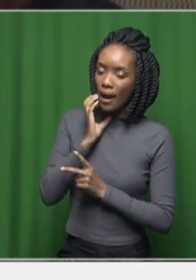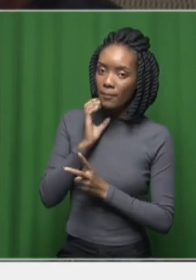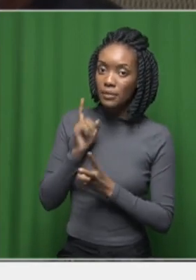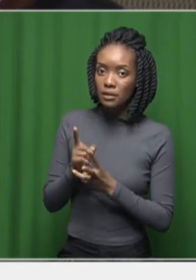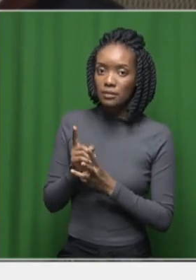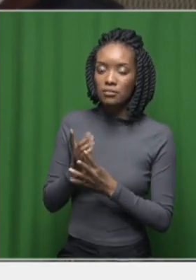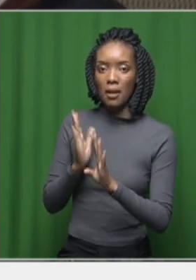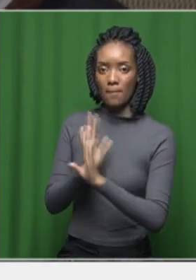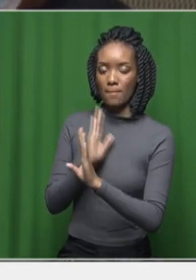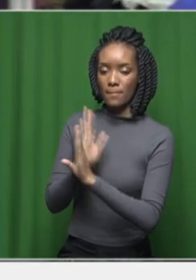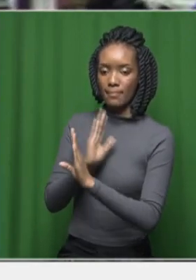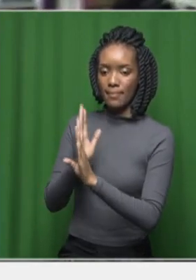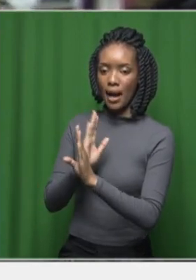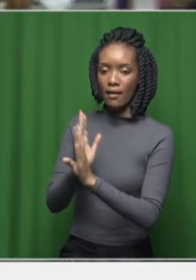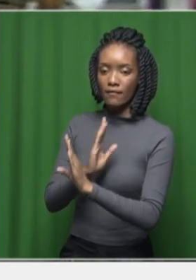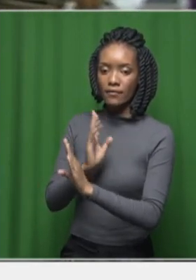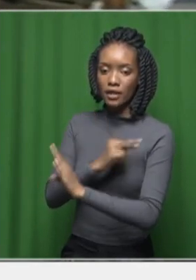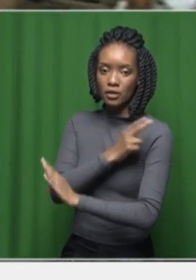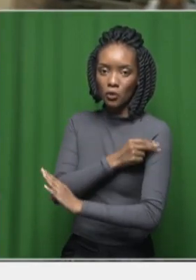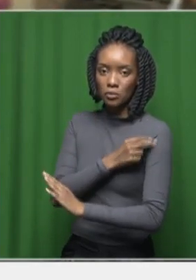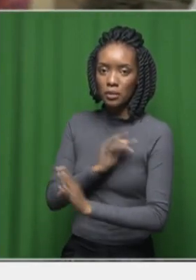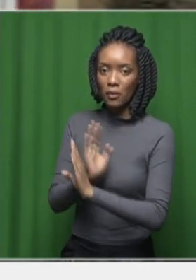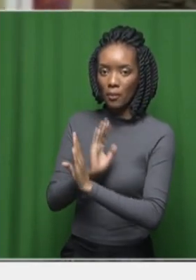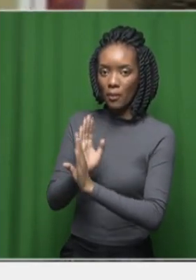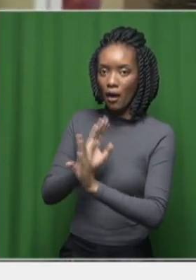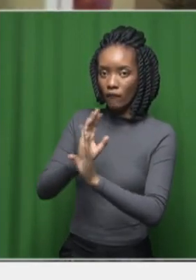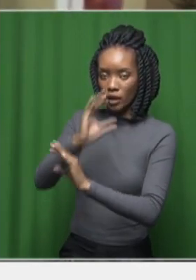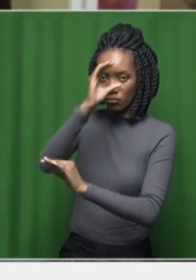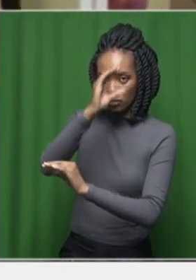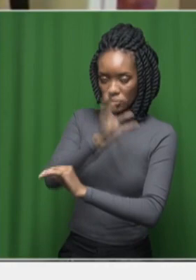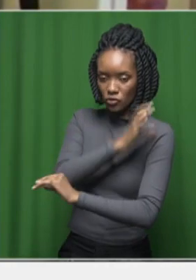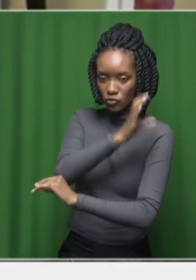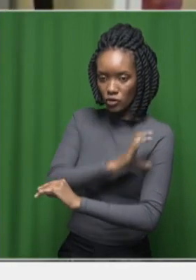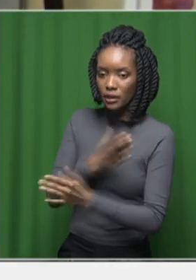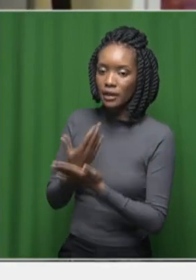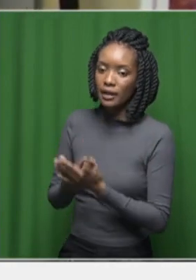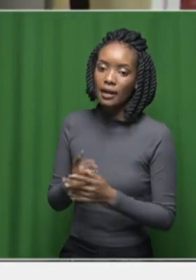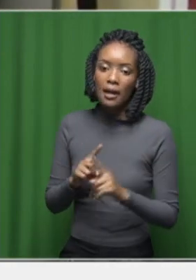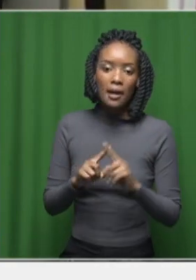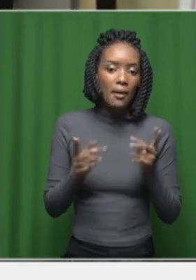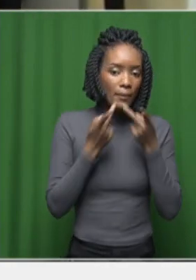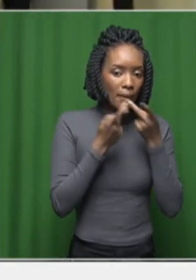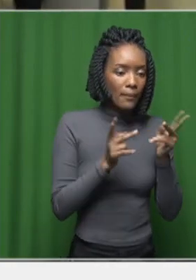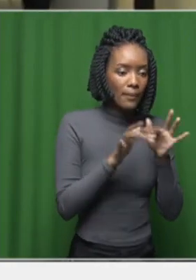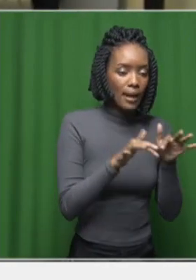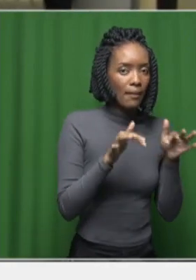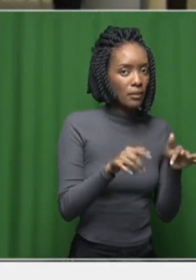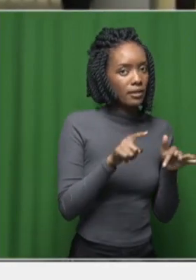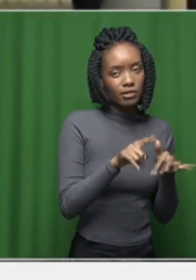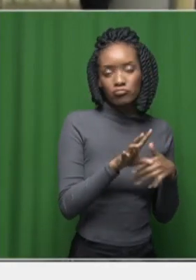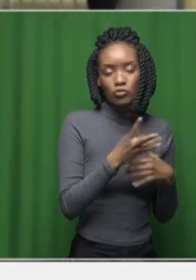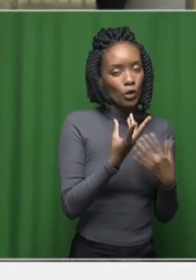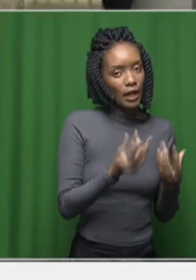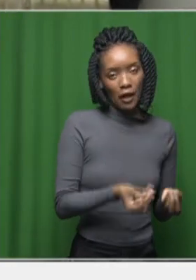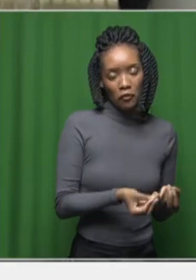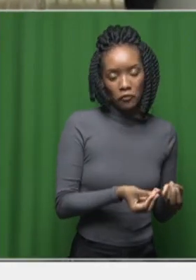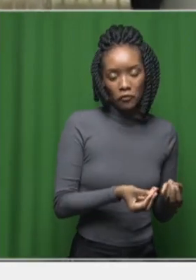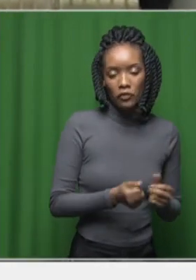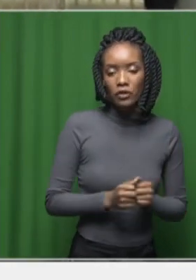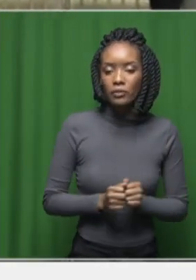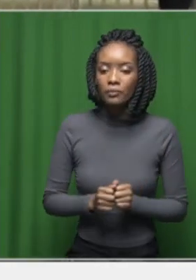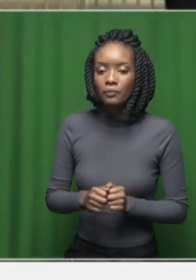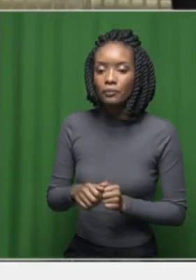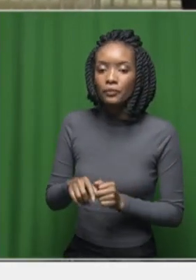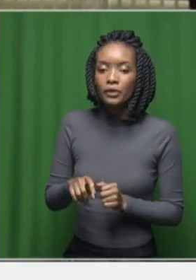sector, but we do not have this vaccine available in the public sector. So at this stage, I think it really would